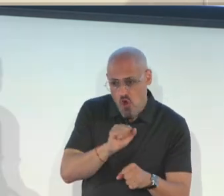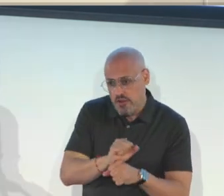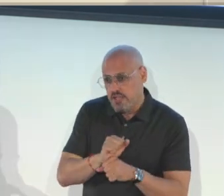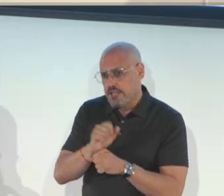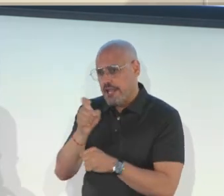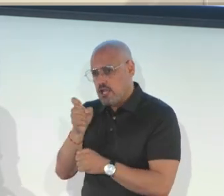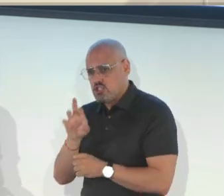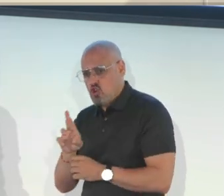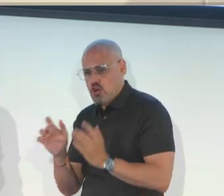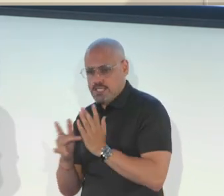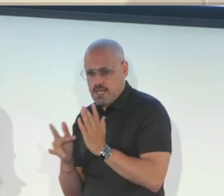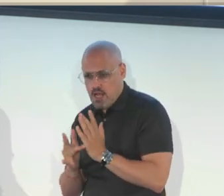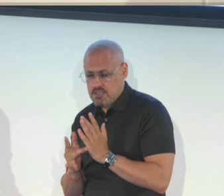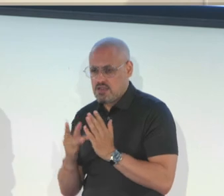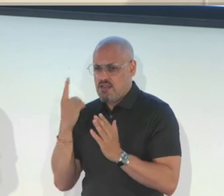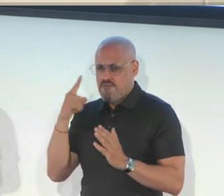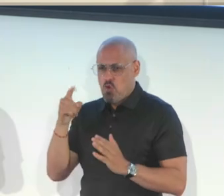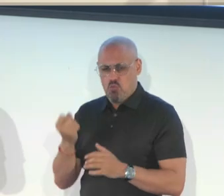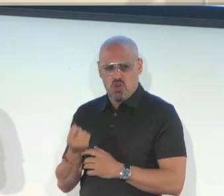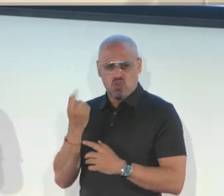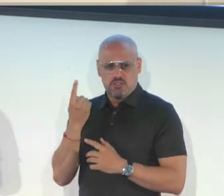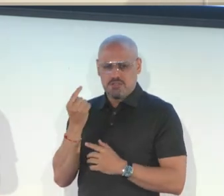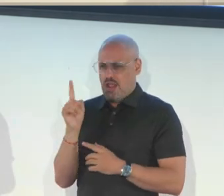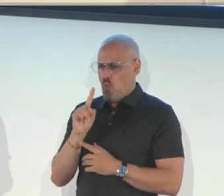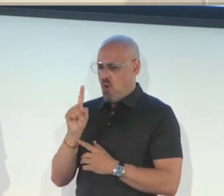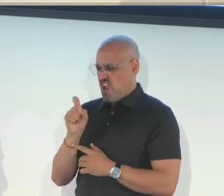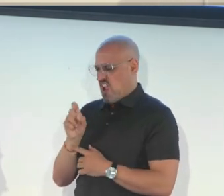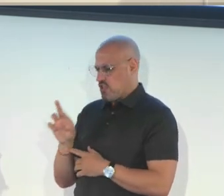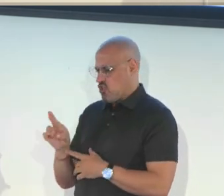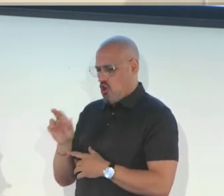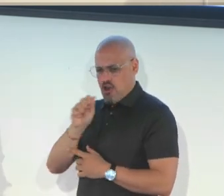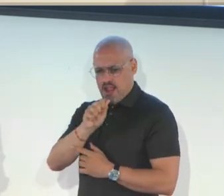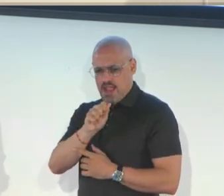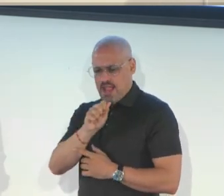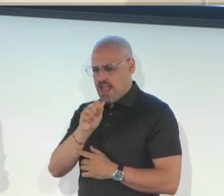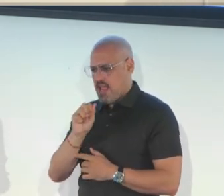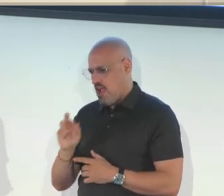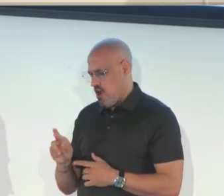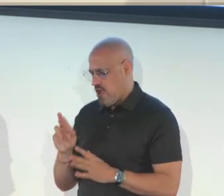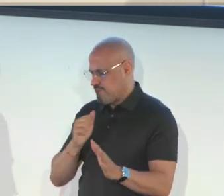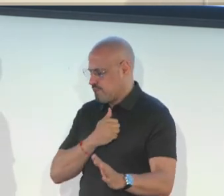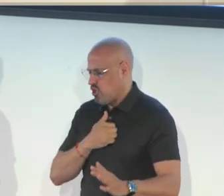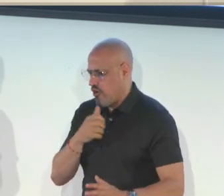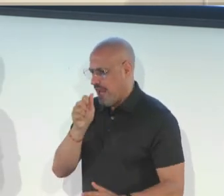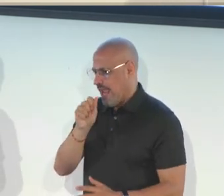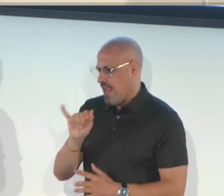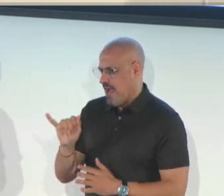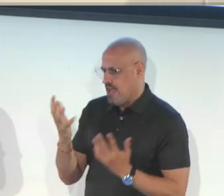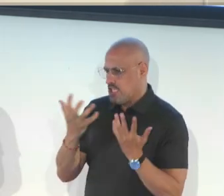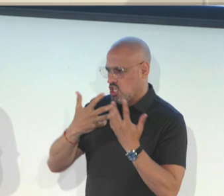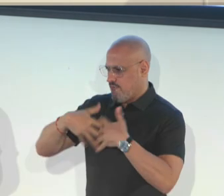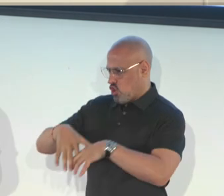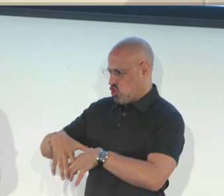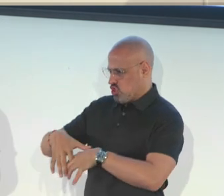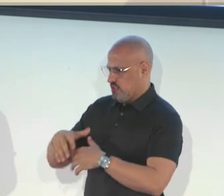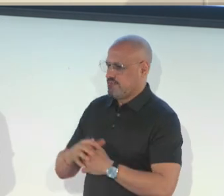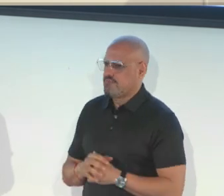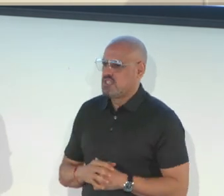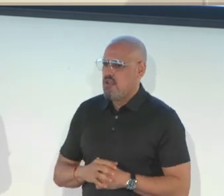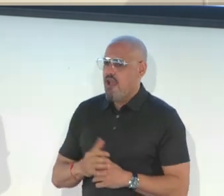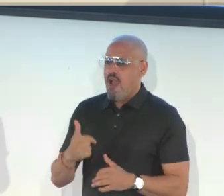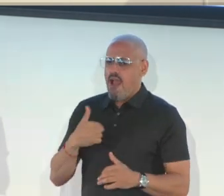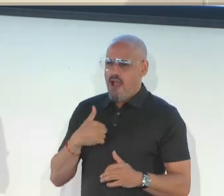XR technologies to understand where XR and AR and AI converge. I